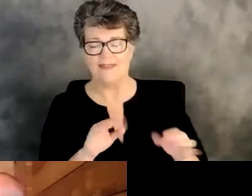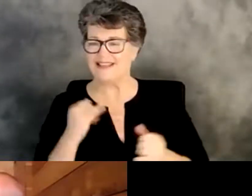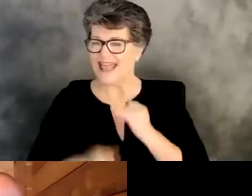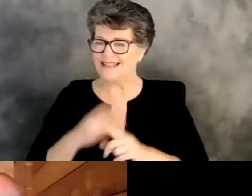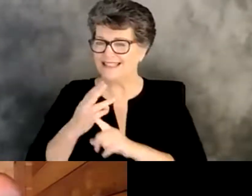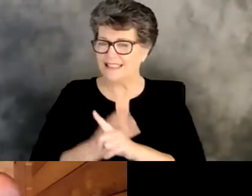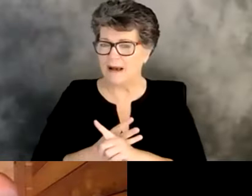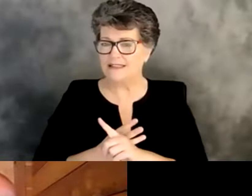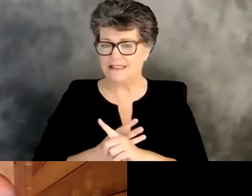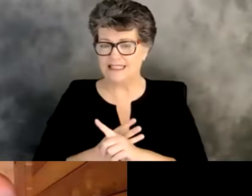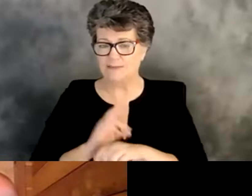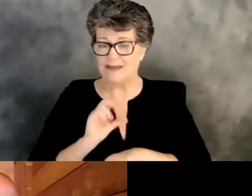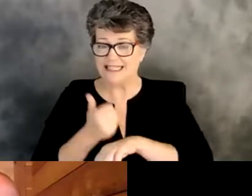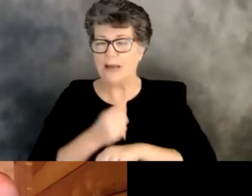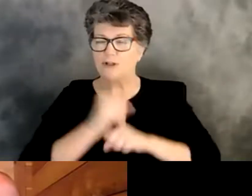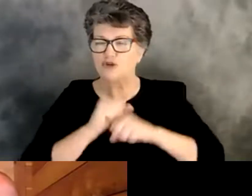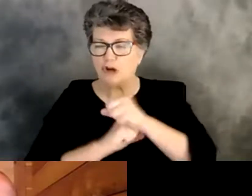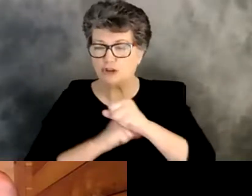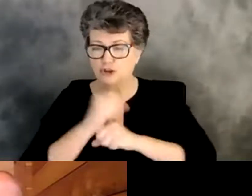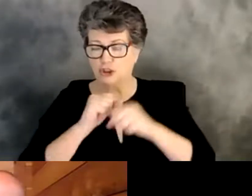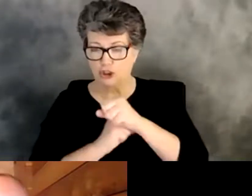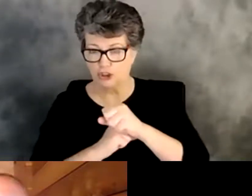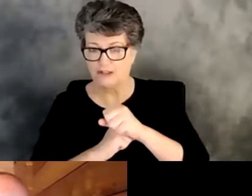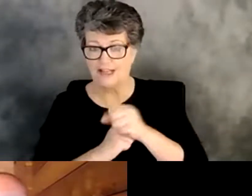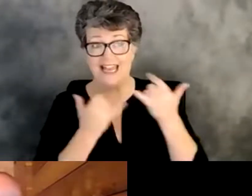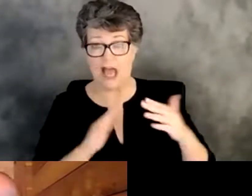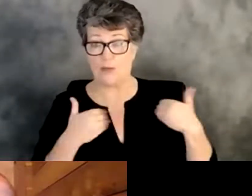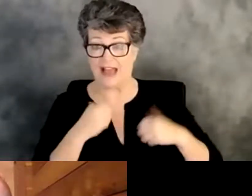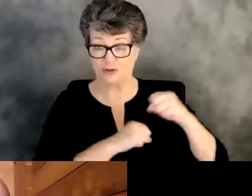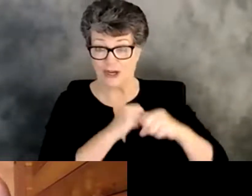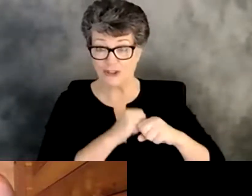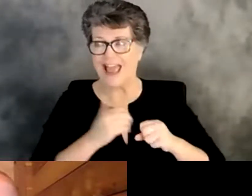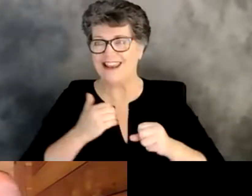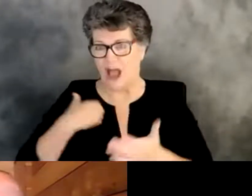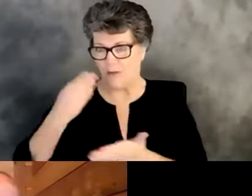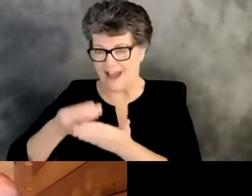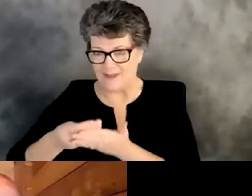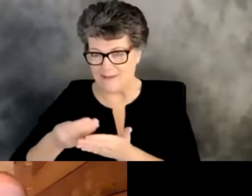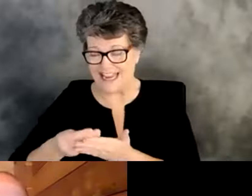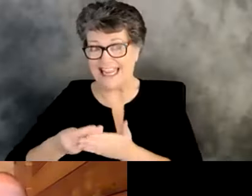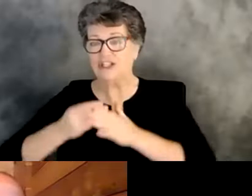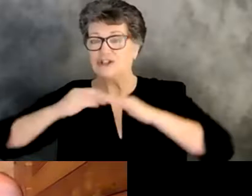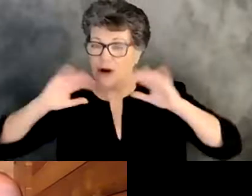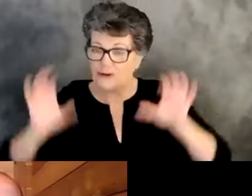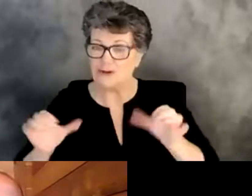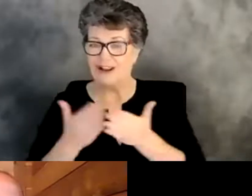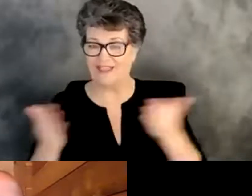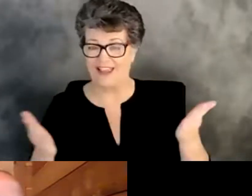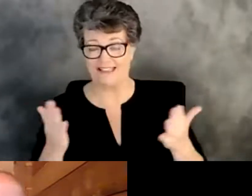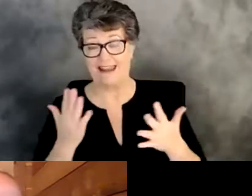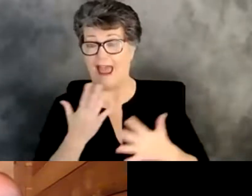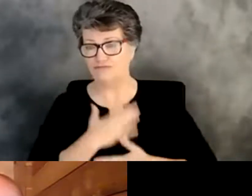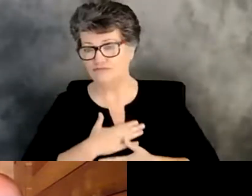has been about setting up the structures. And now we've got some of the money to start doing these things. And I appreciate that there's